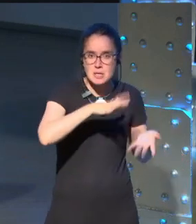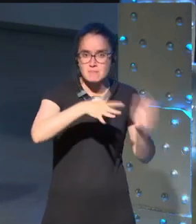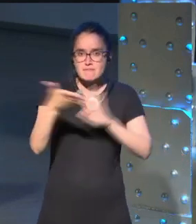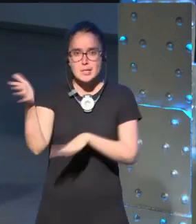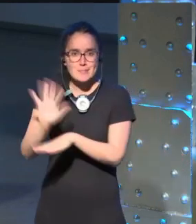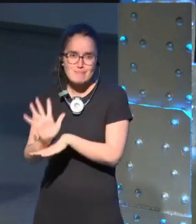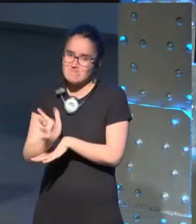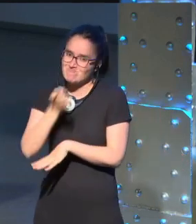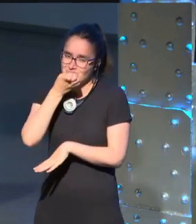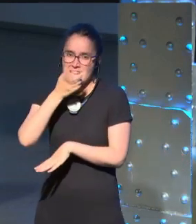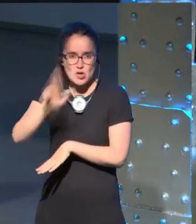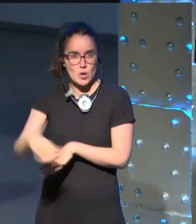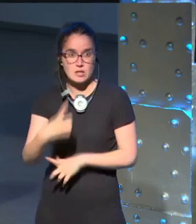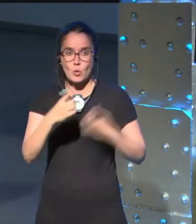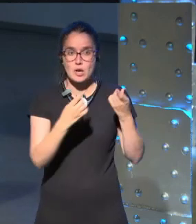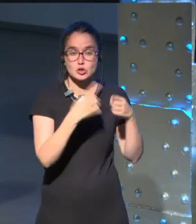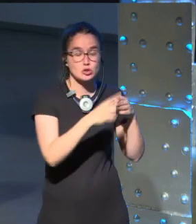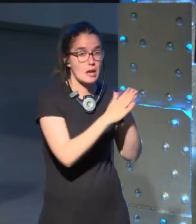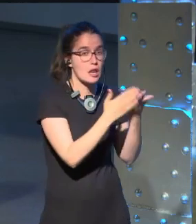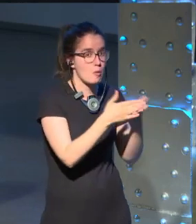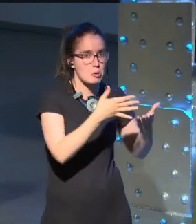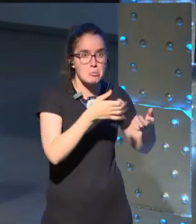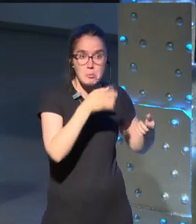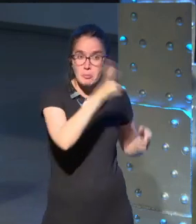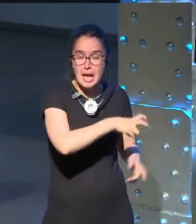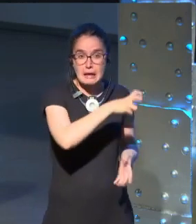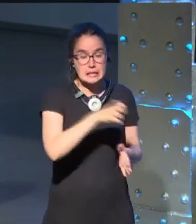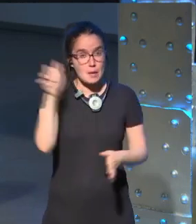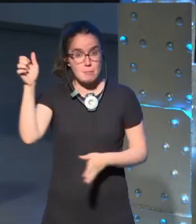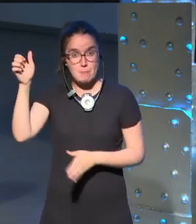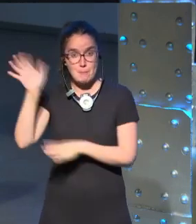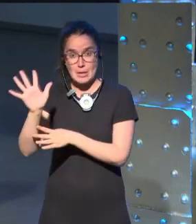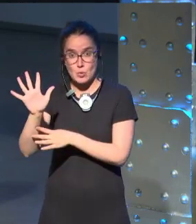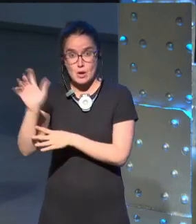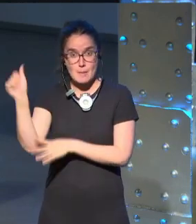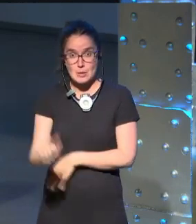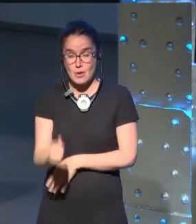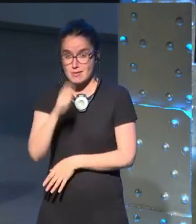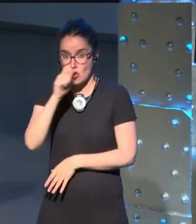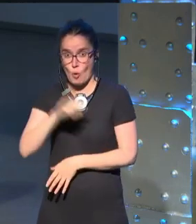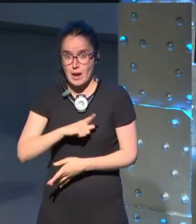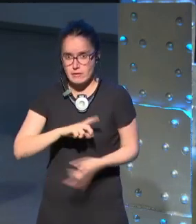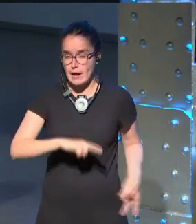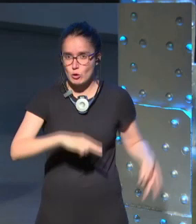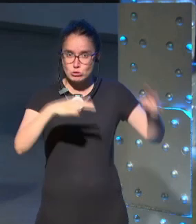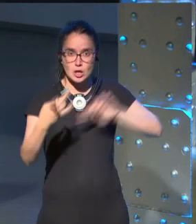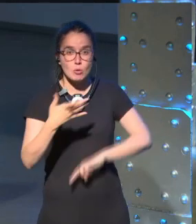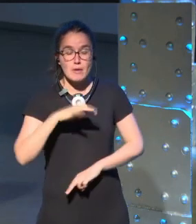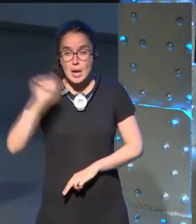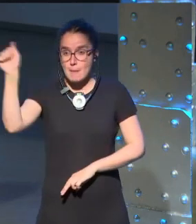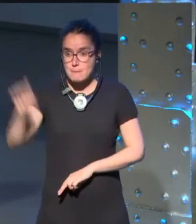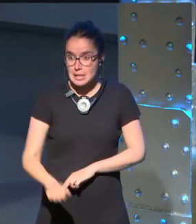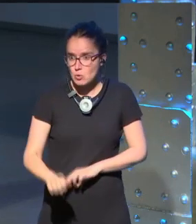with a film, and vice versa. So, maybe one way of looking at it is the movie is the movie, the book is the